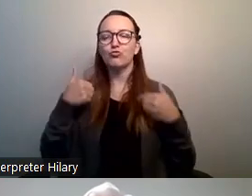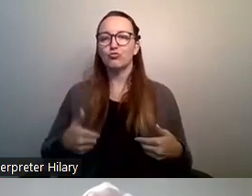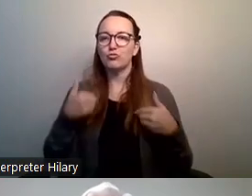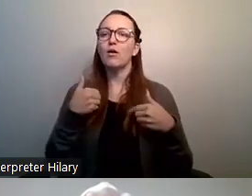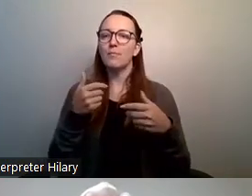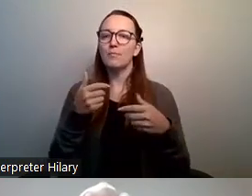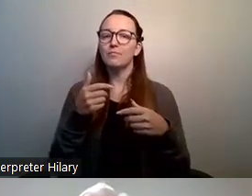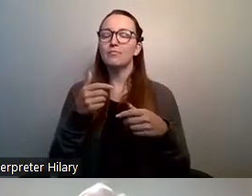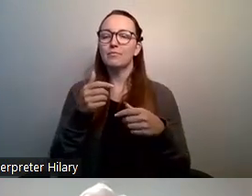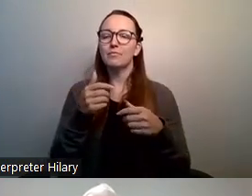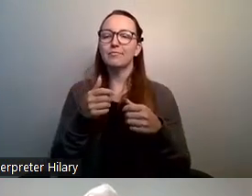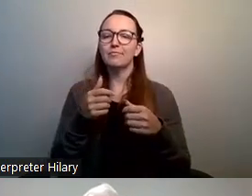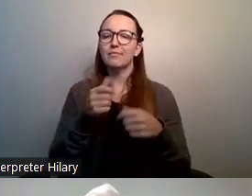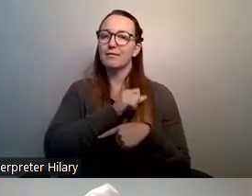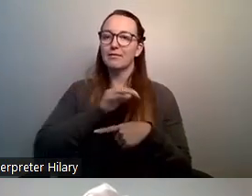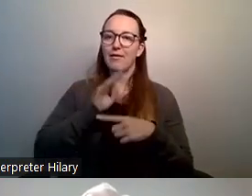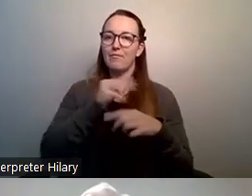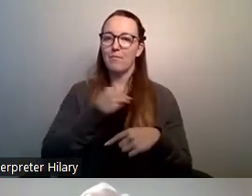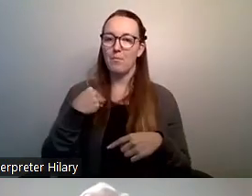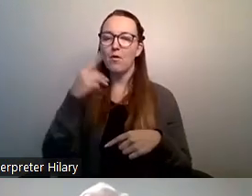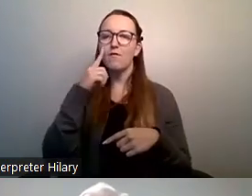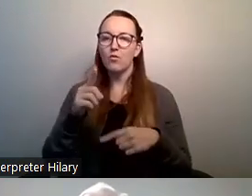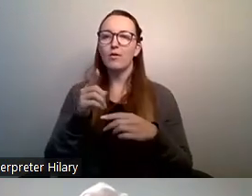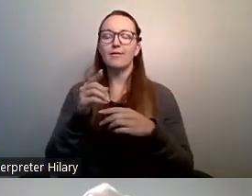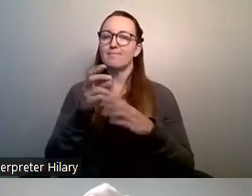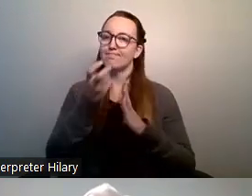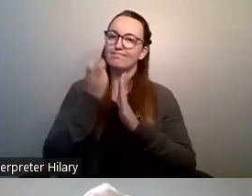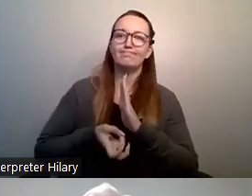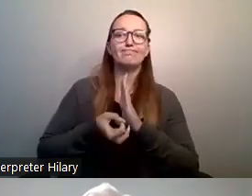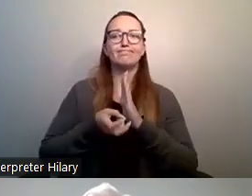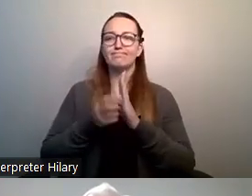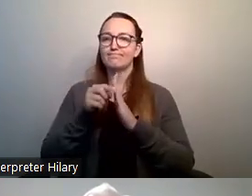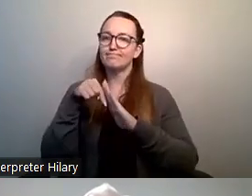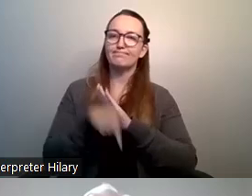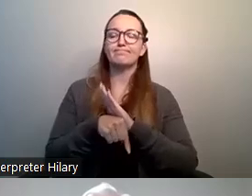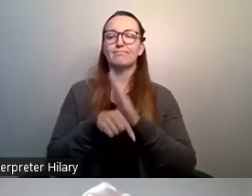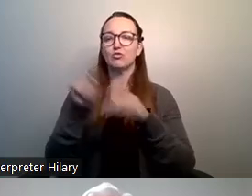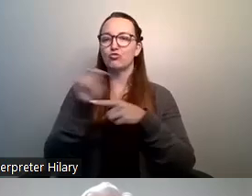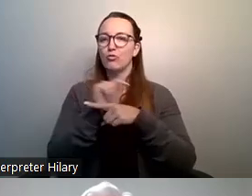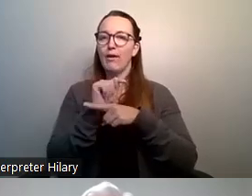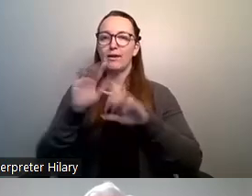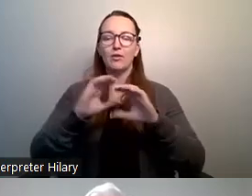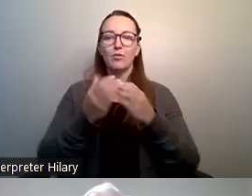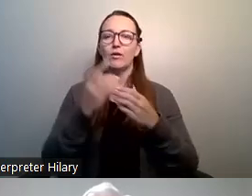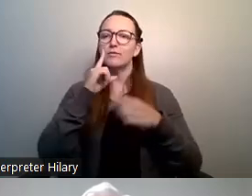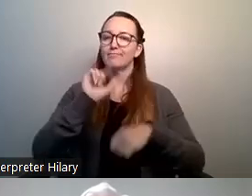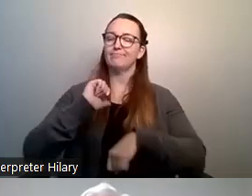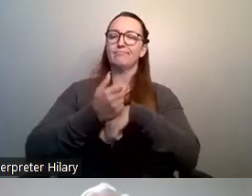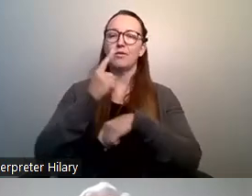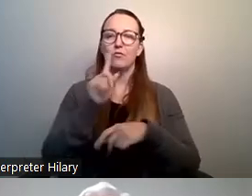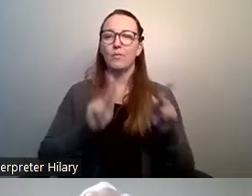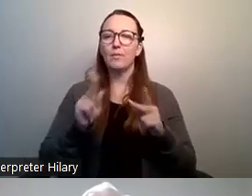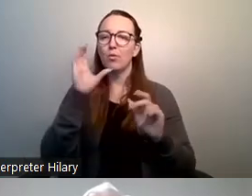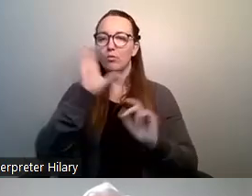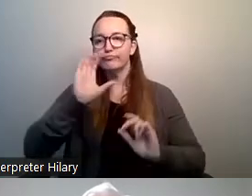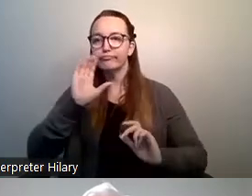for the intensive training course that the association puts on for folks that are looking at new mobile